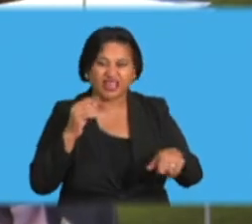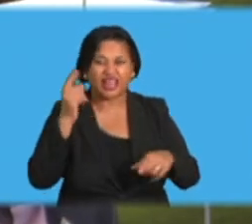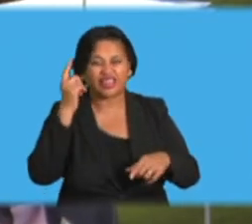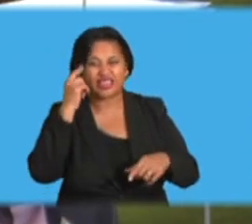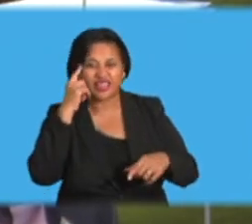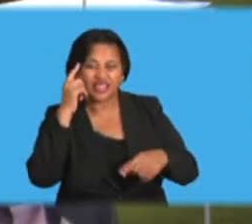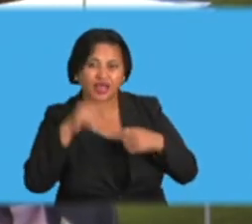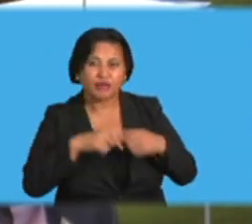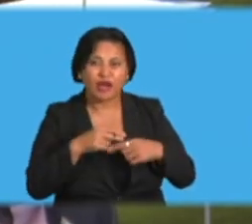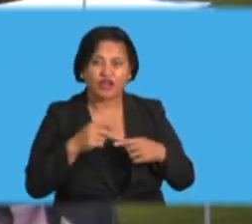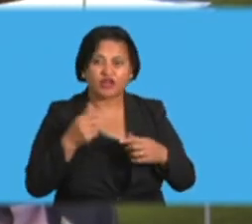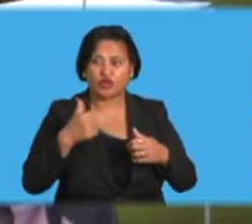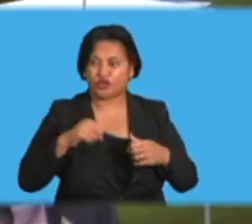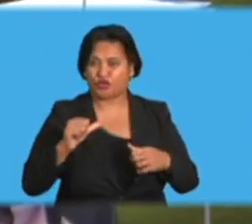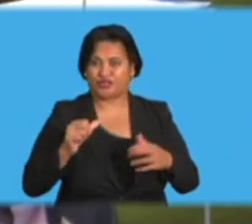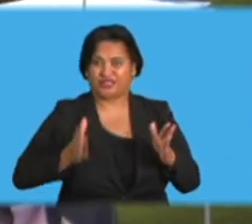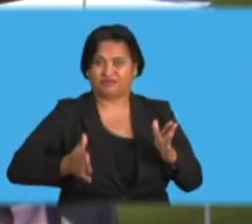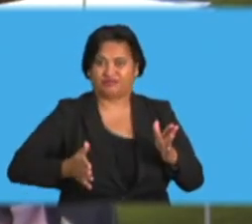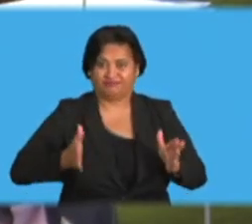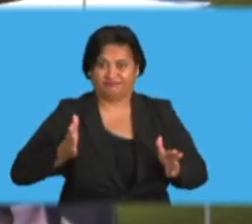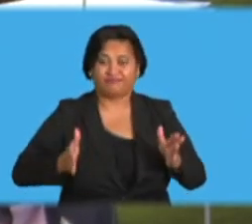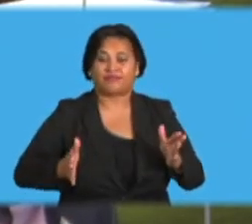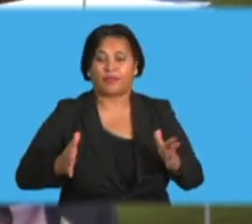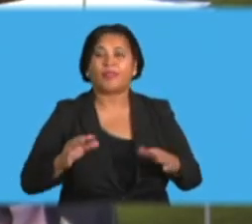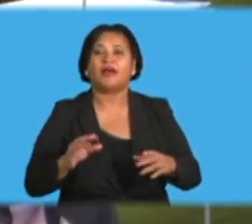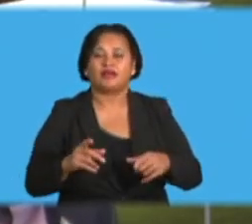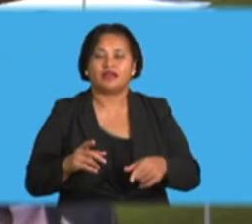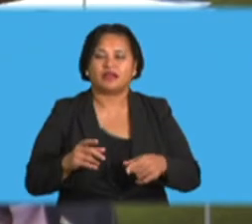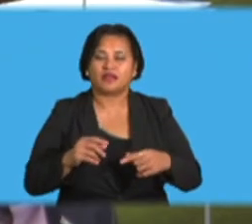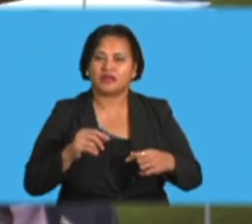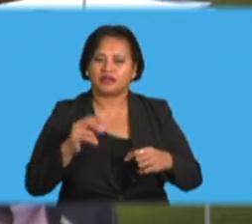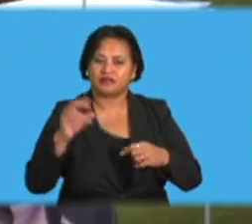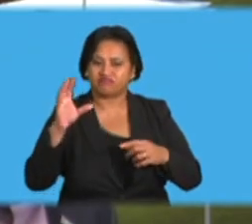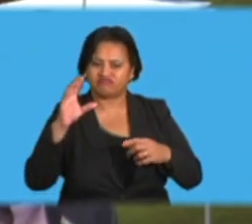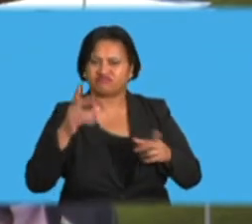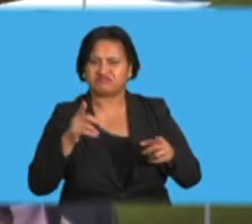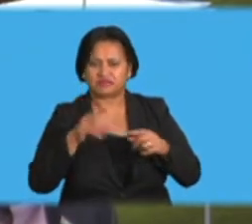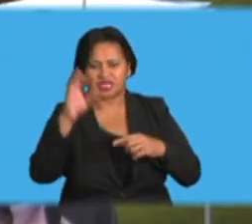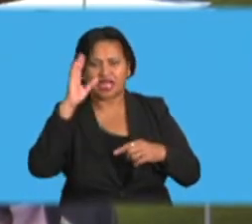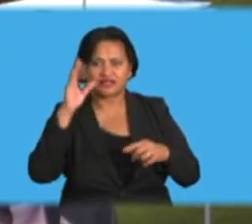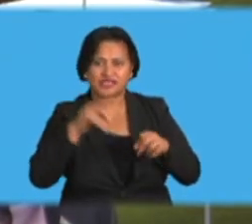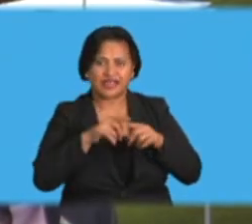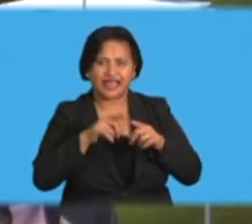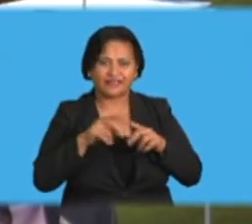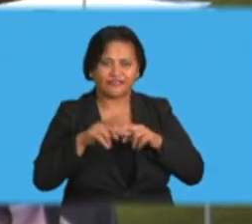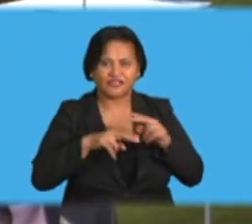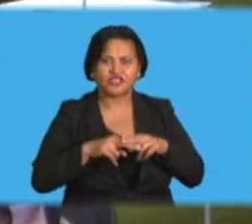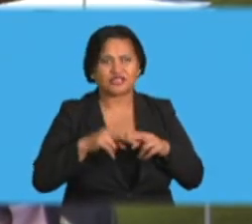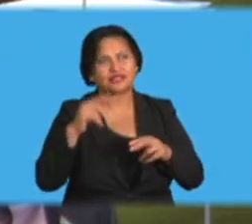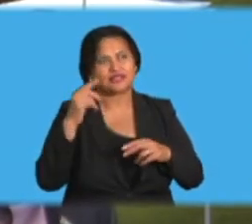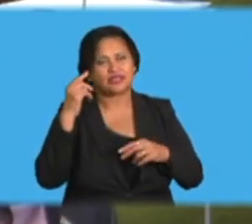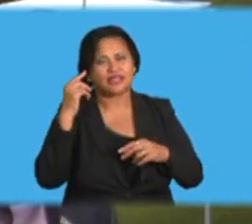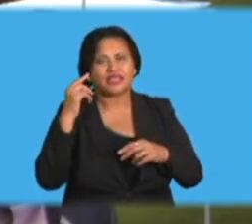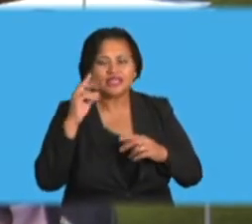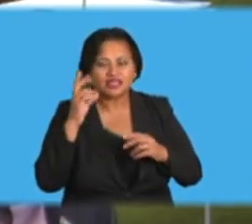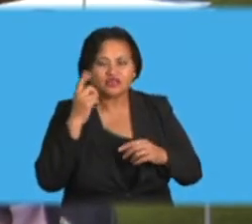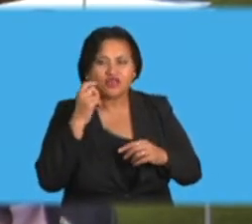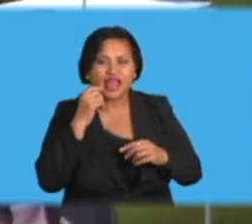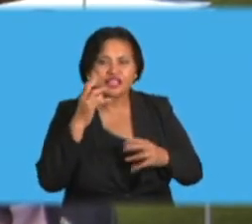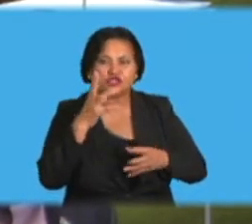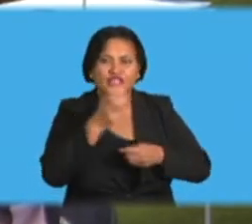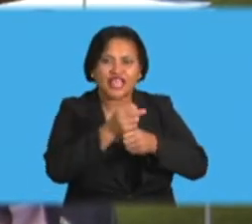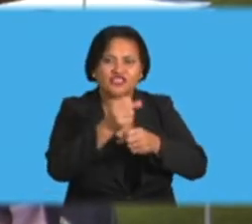and artificial intelligence, countries like Fiji and other developing countries are still catching up with technological advancement. We recognize, Madam Speaker,